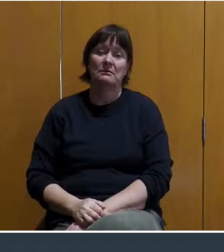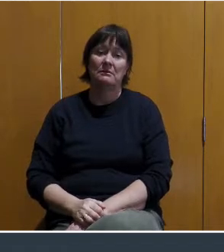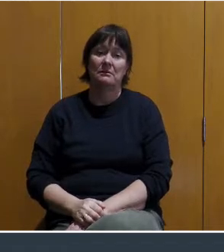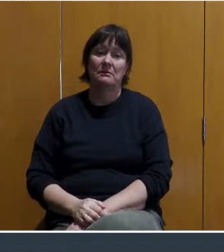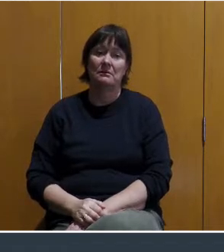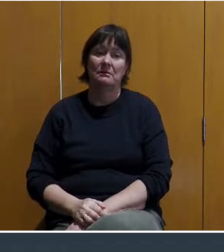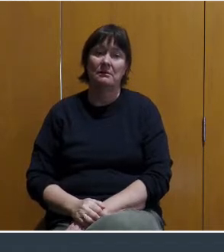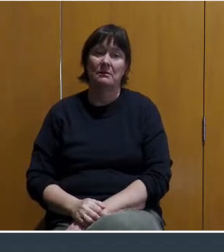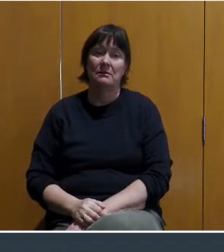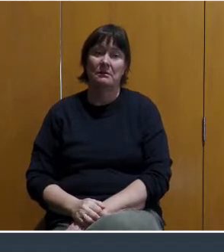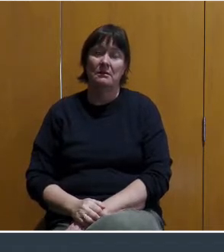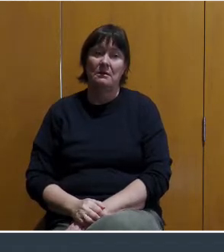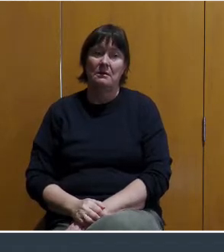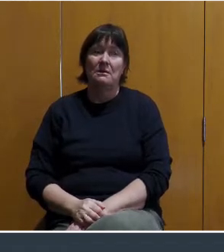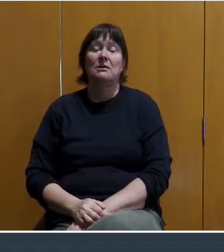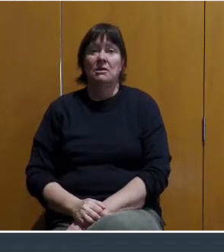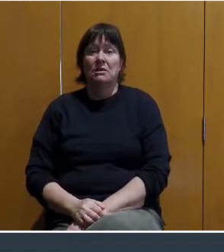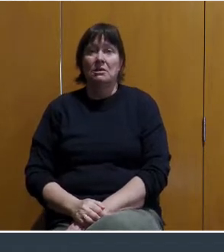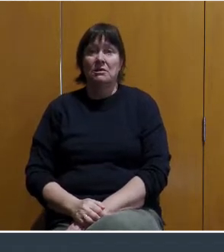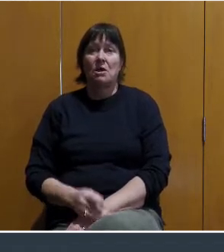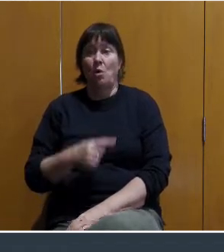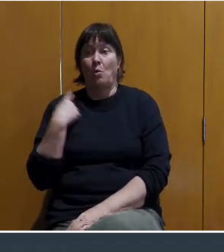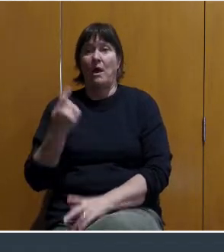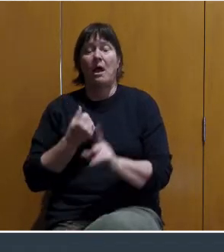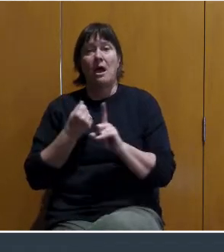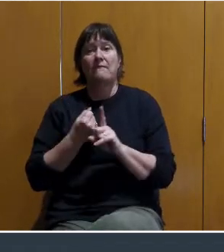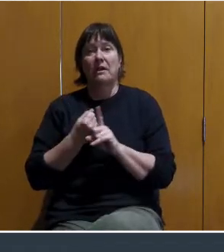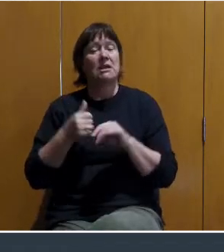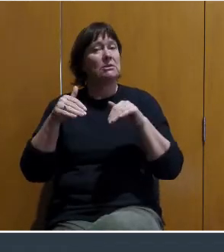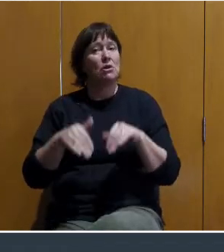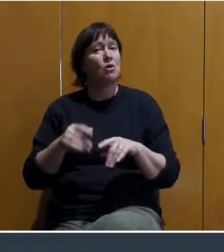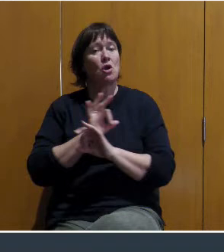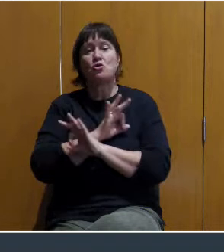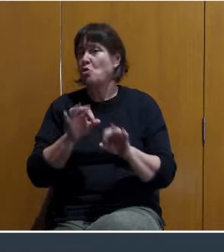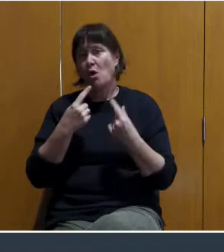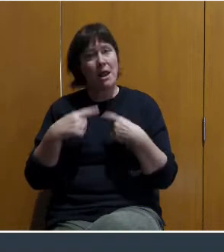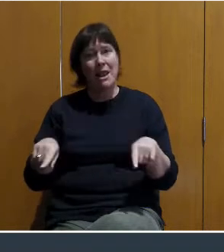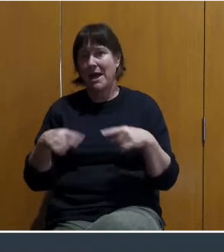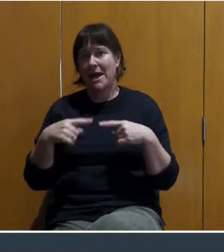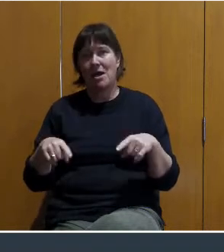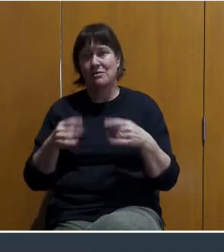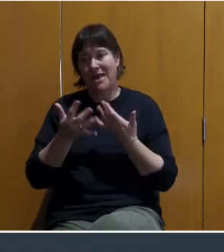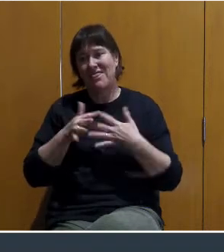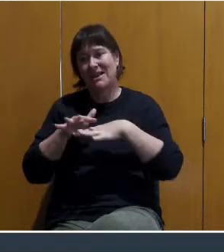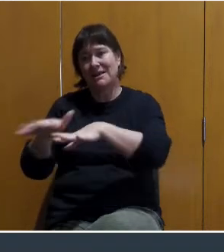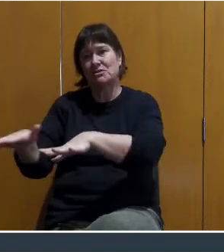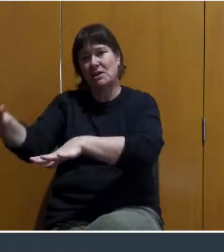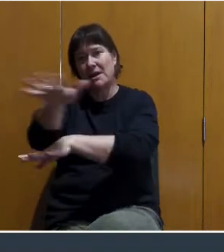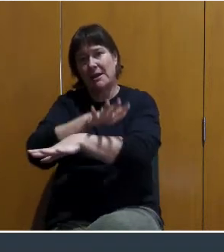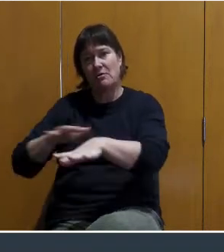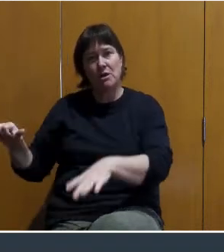So, as I say, we advocate that dogs should not be permitted in the wider estuary area.